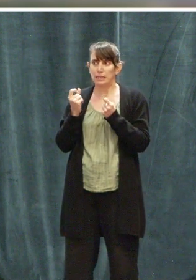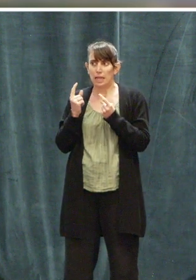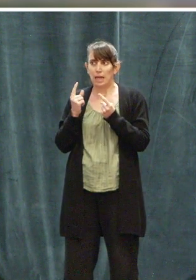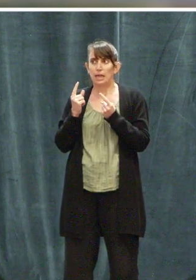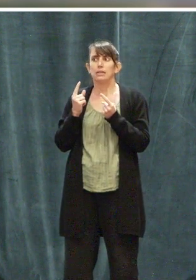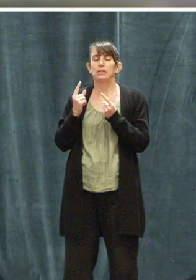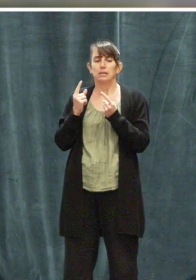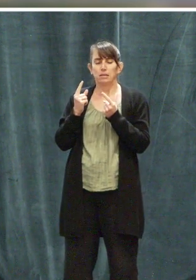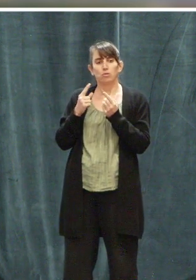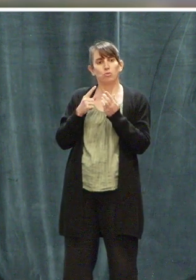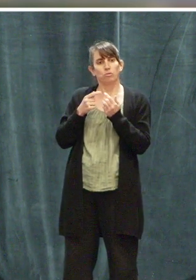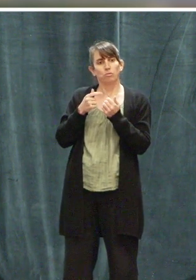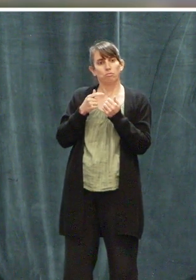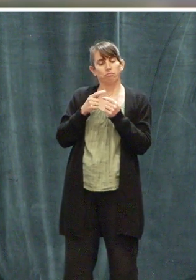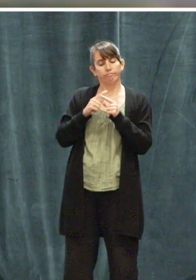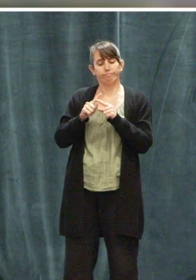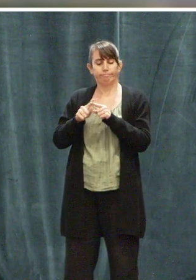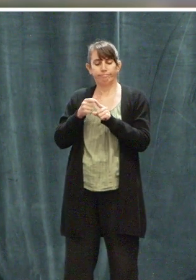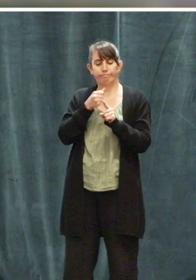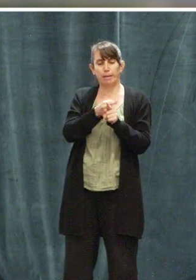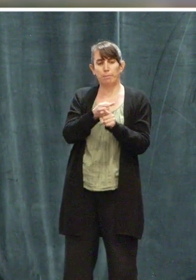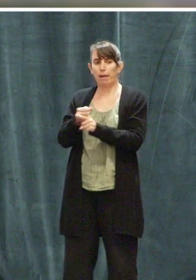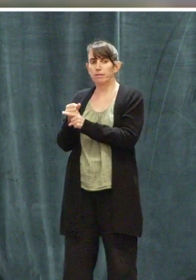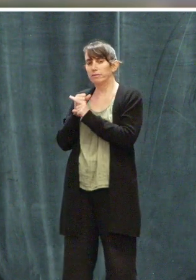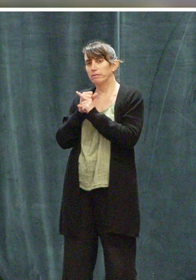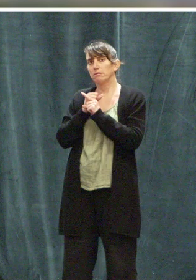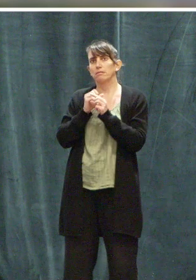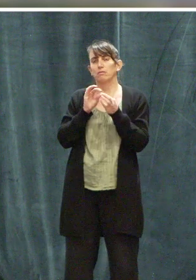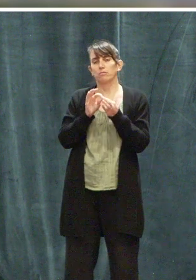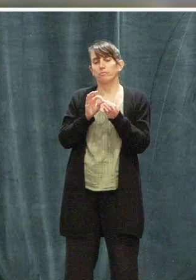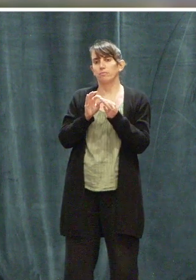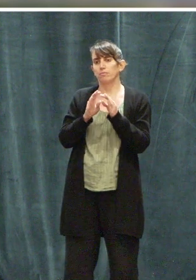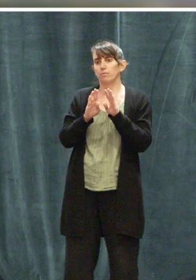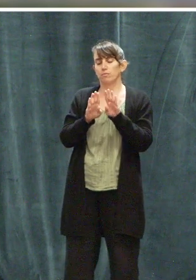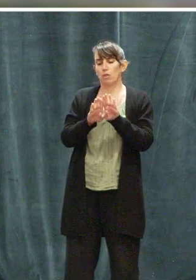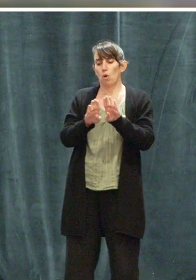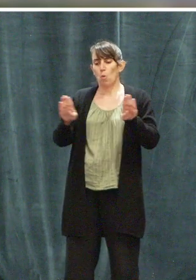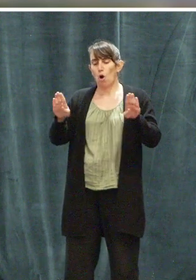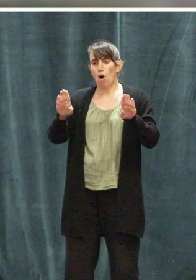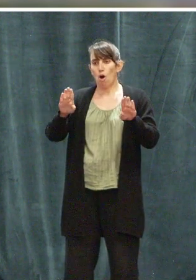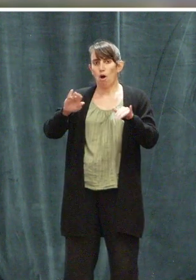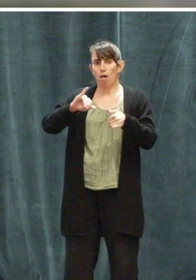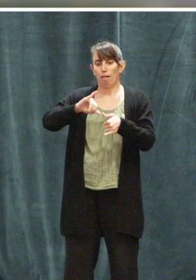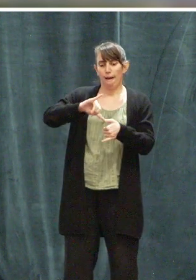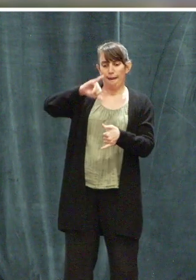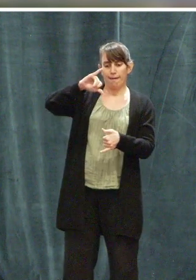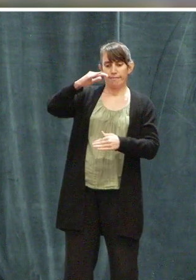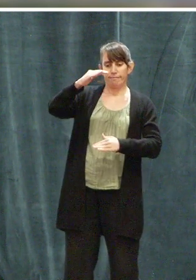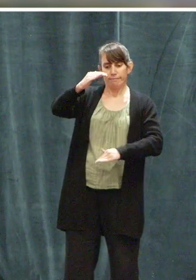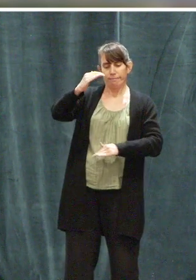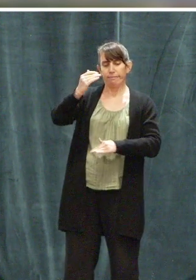what the impacts may be in terms of the wall heights or